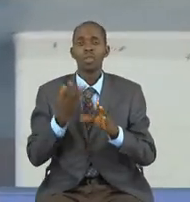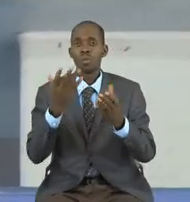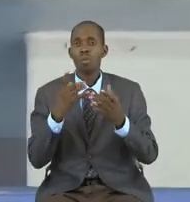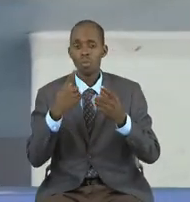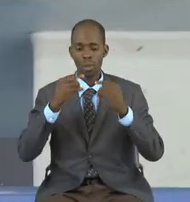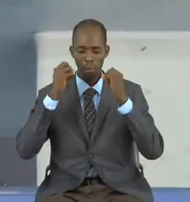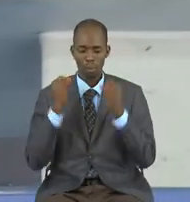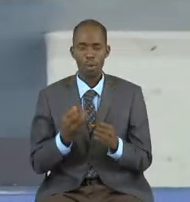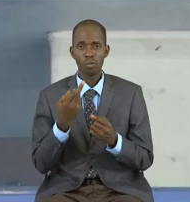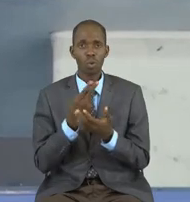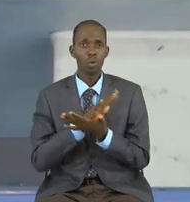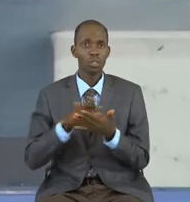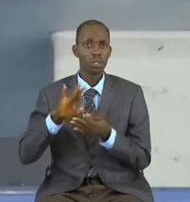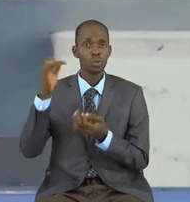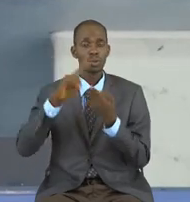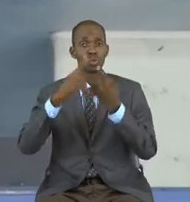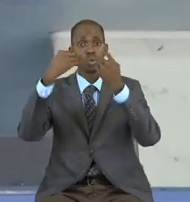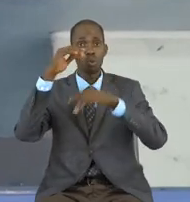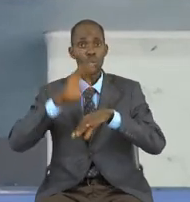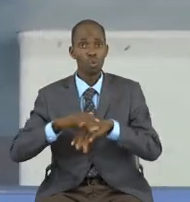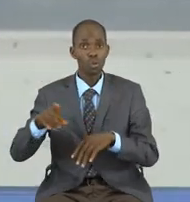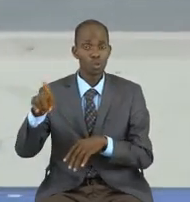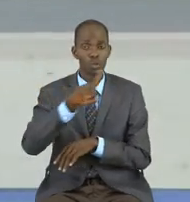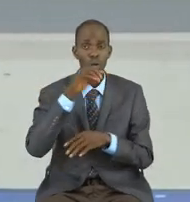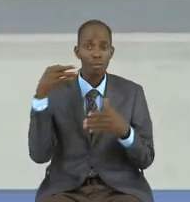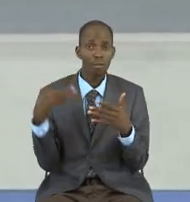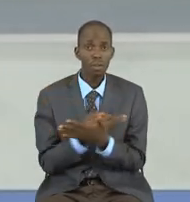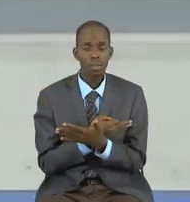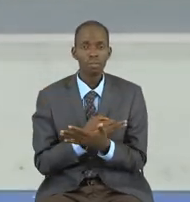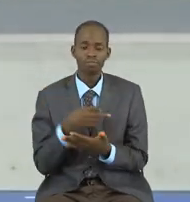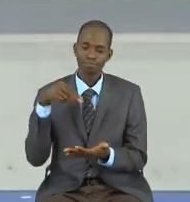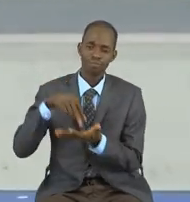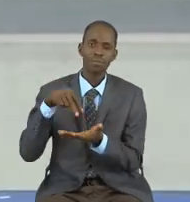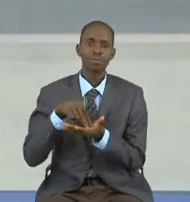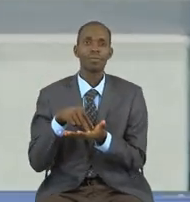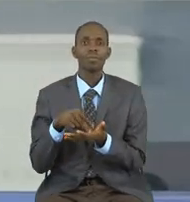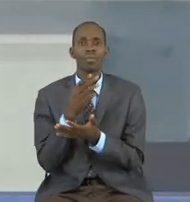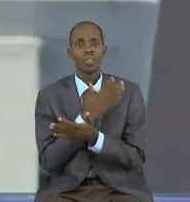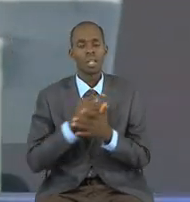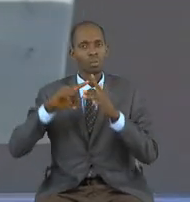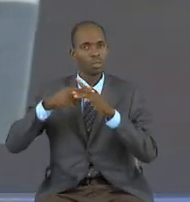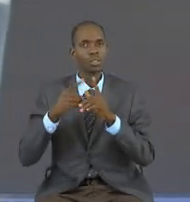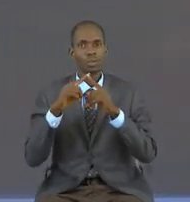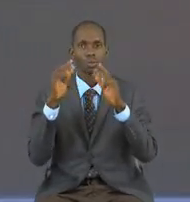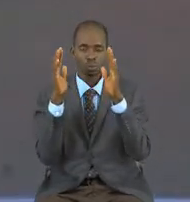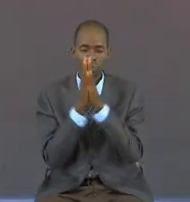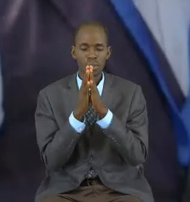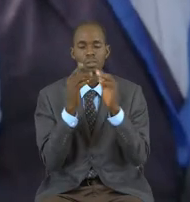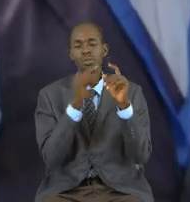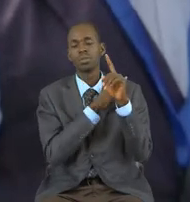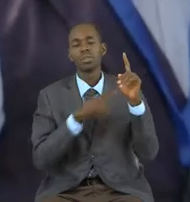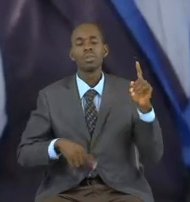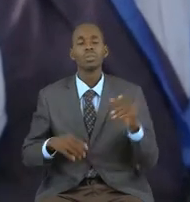Holy Ghost to come upon you afresh. Where are you? Rise up and open your mouth and talk to the Lord.